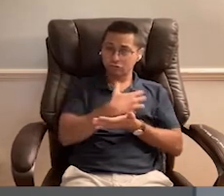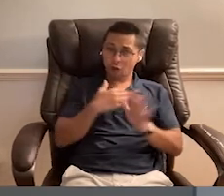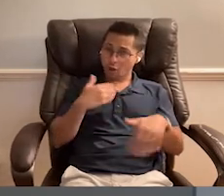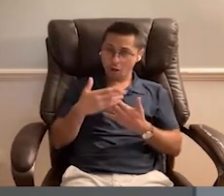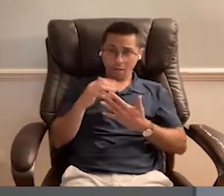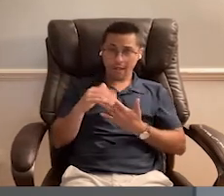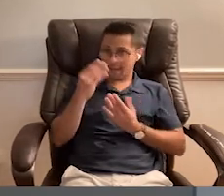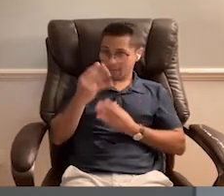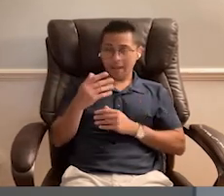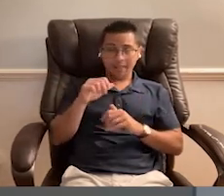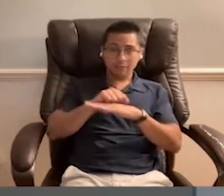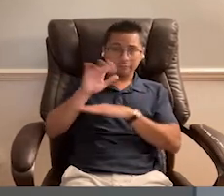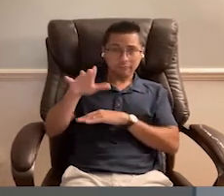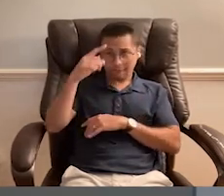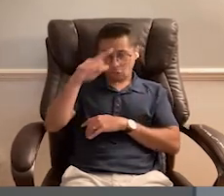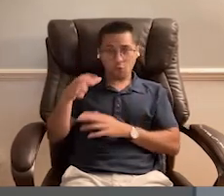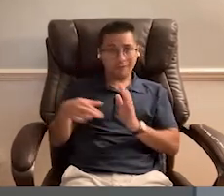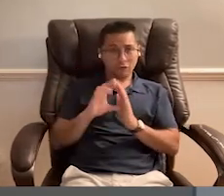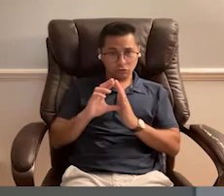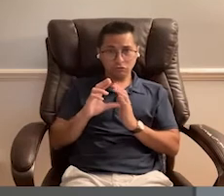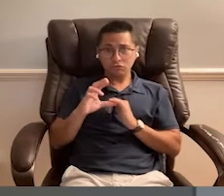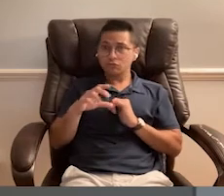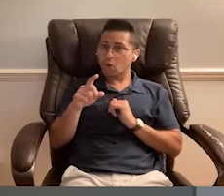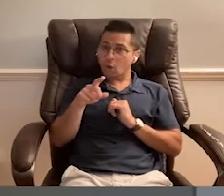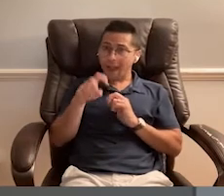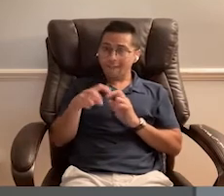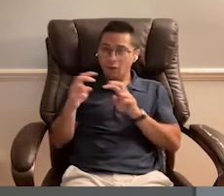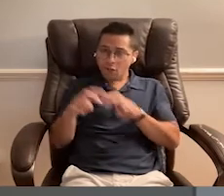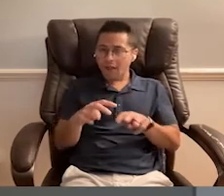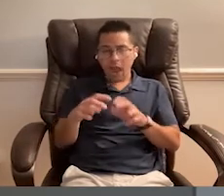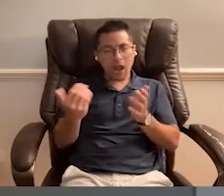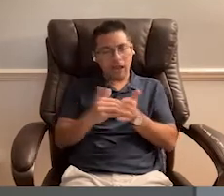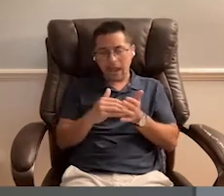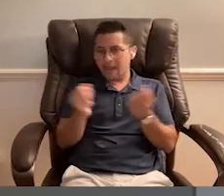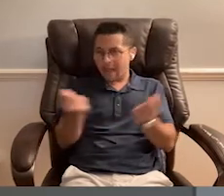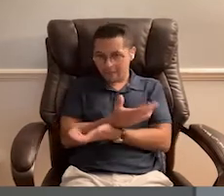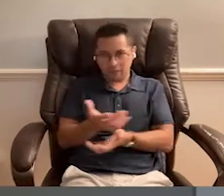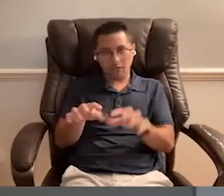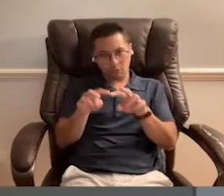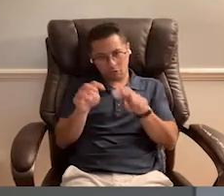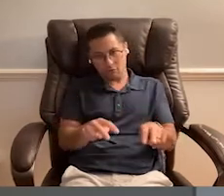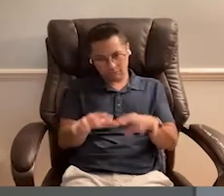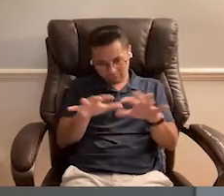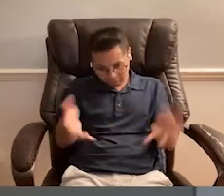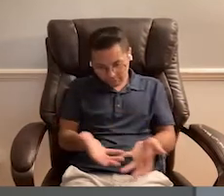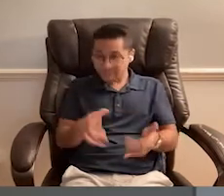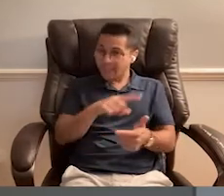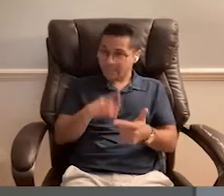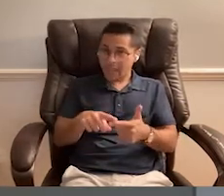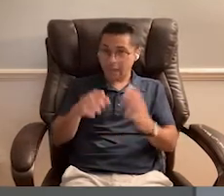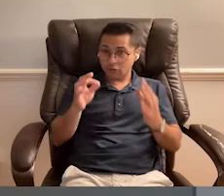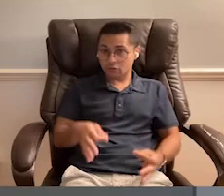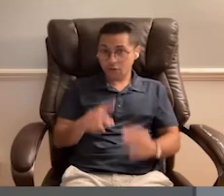should be able to gather all that information and submit it for review. So we need to look at, again, at everything,